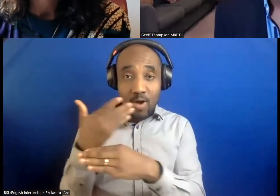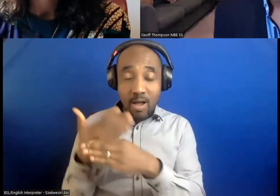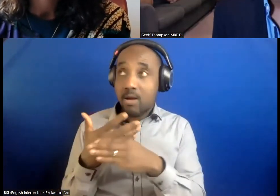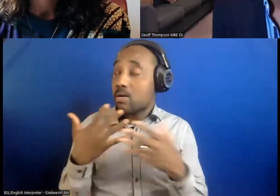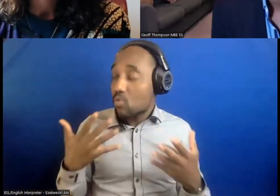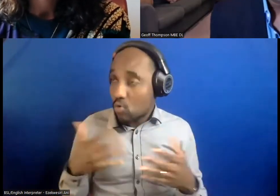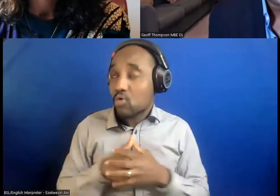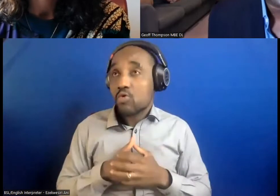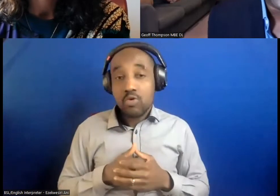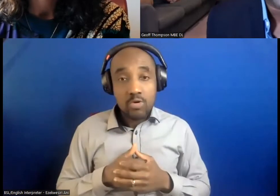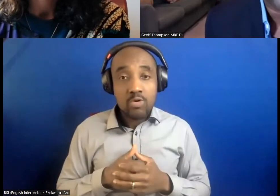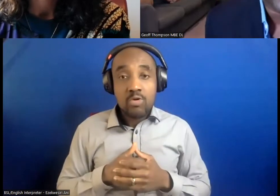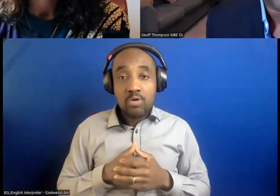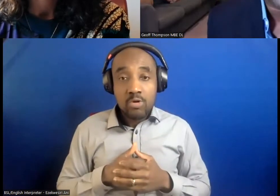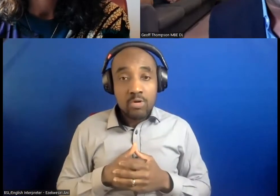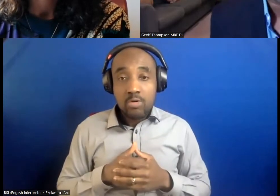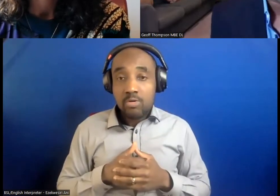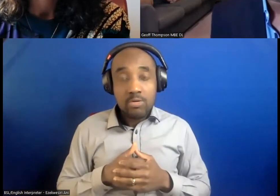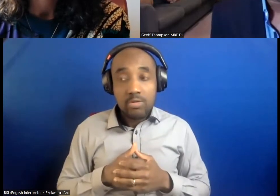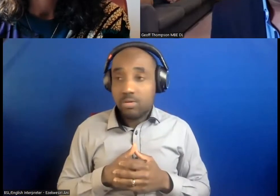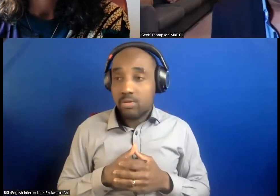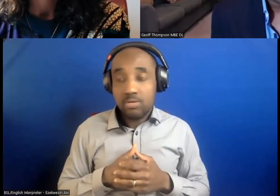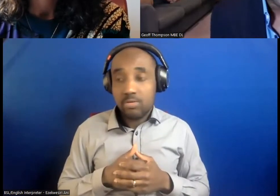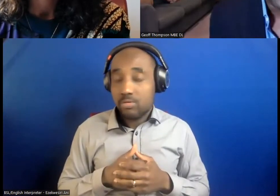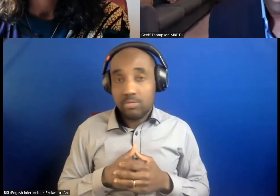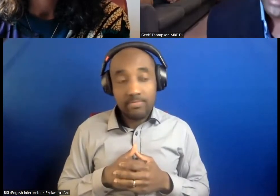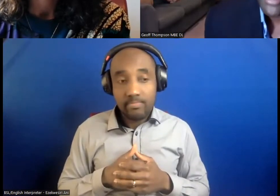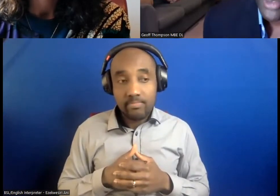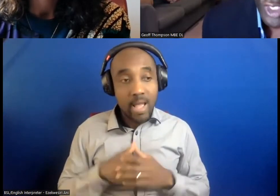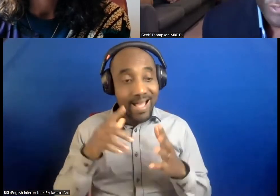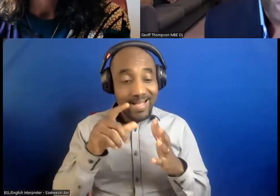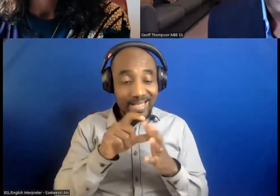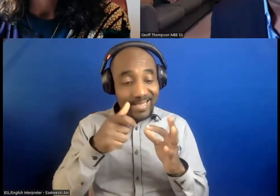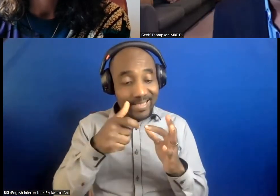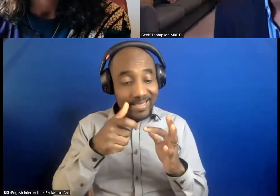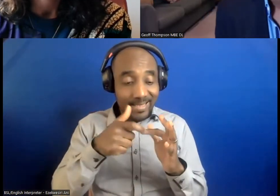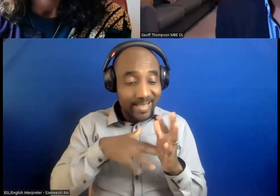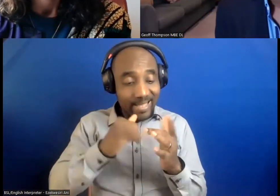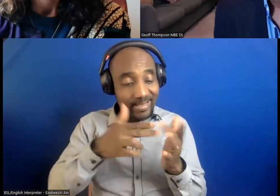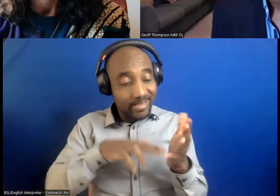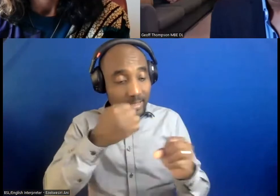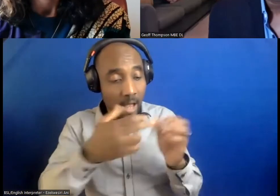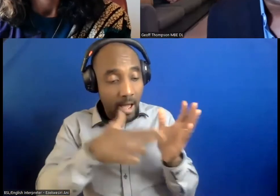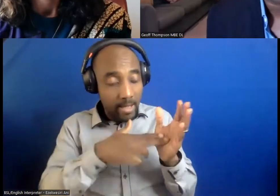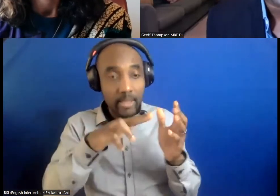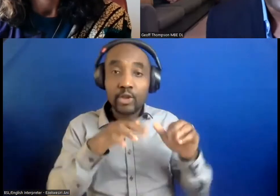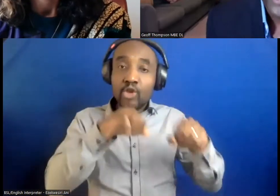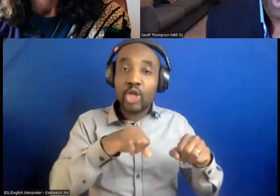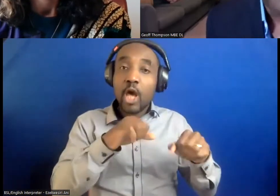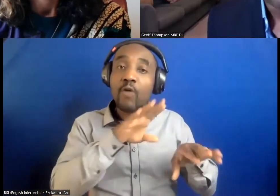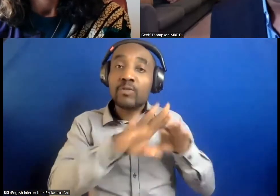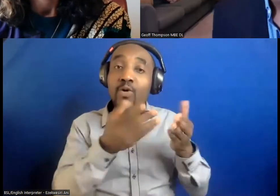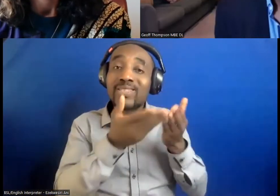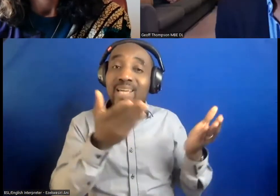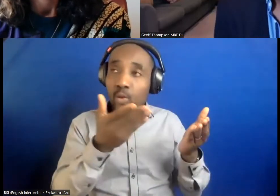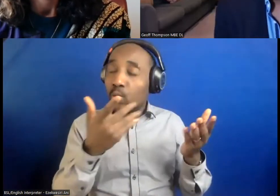very notion and nature of what I would certainly share with Denzine White as the chair of Sporting Equals, would suggest we are the products of sport